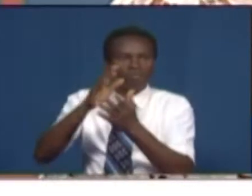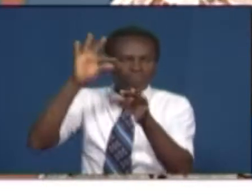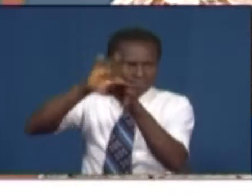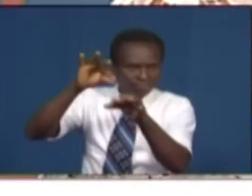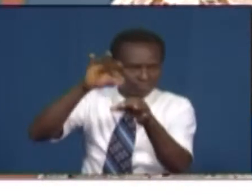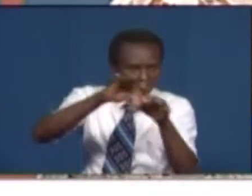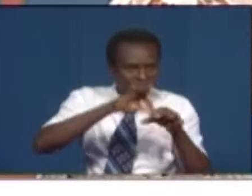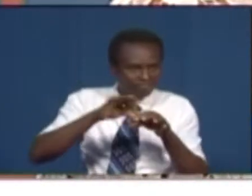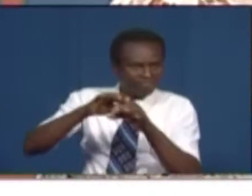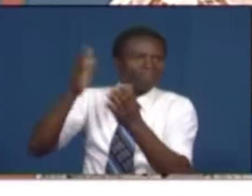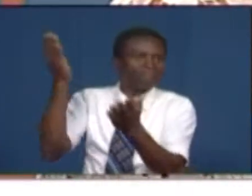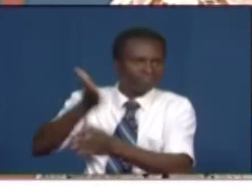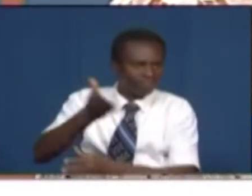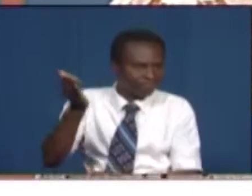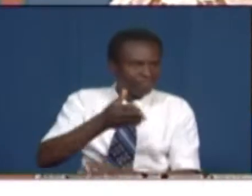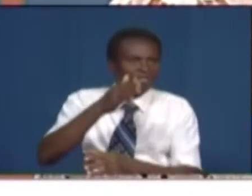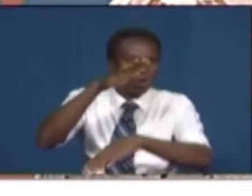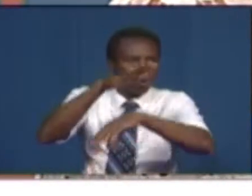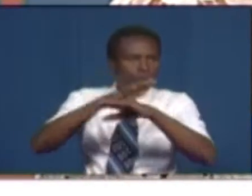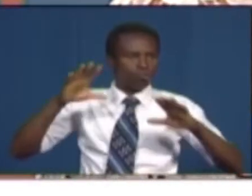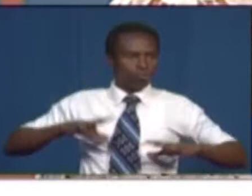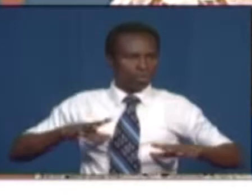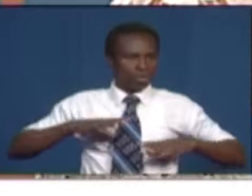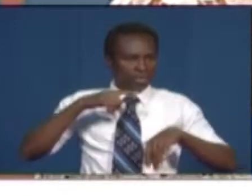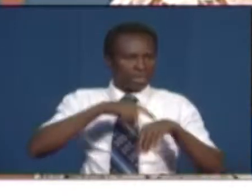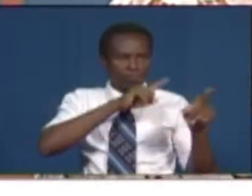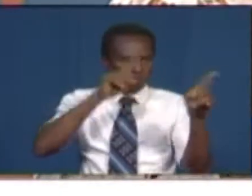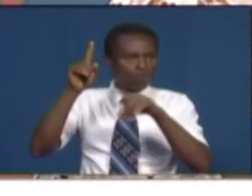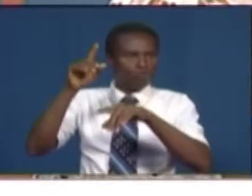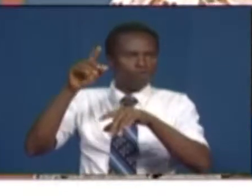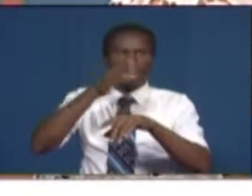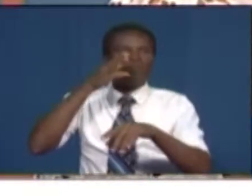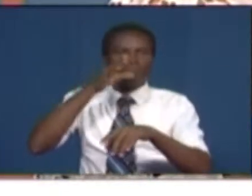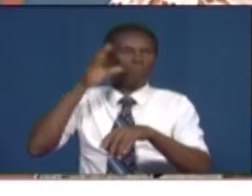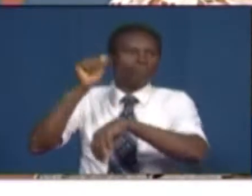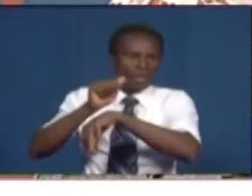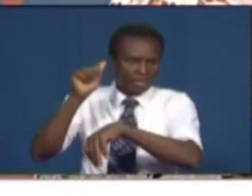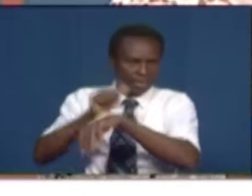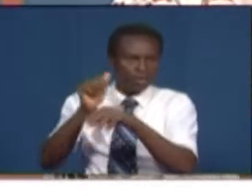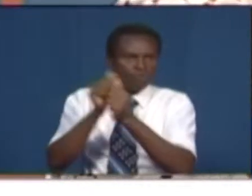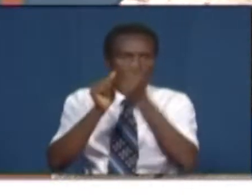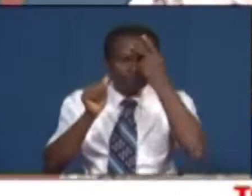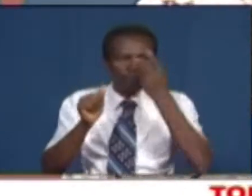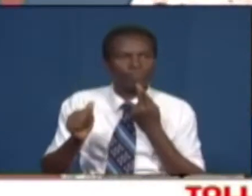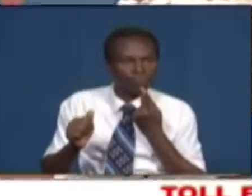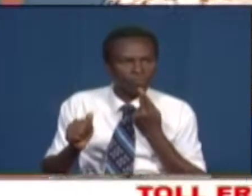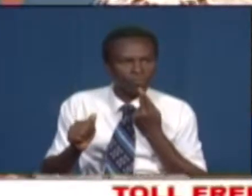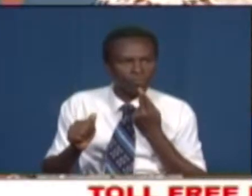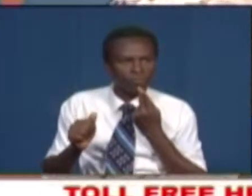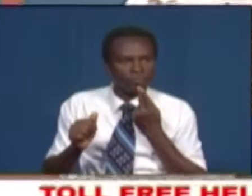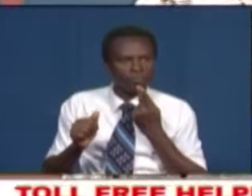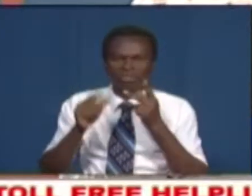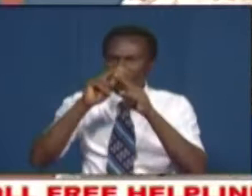engaged, especially in their holiday times. They are really engaged into farming, you know, and in the various